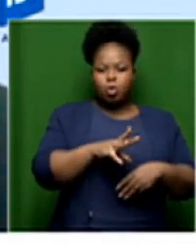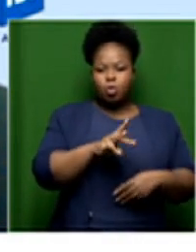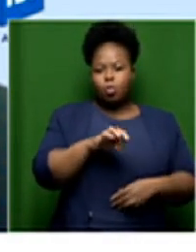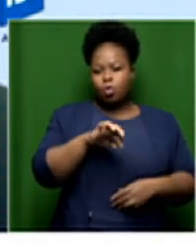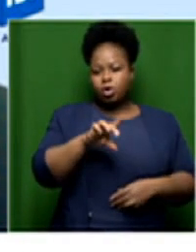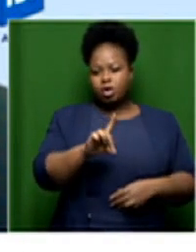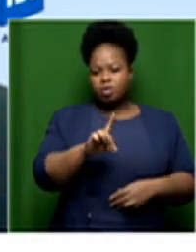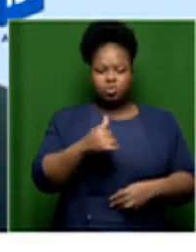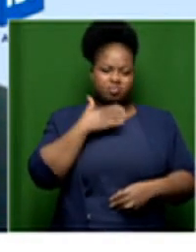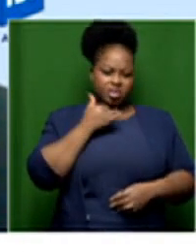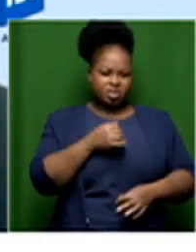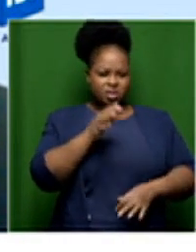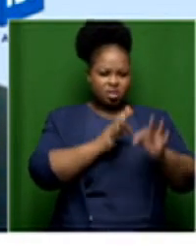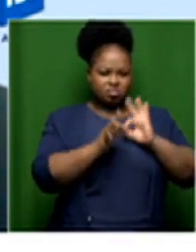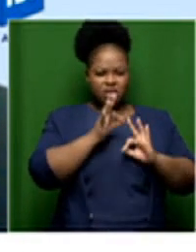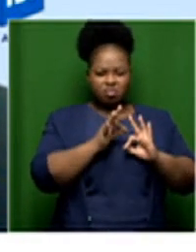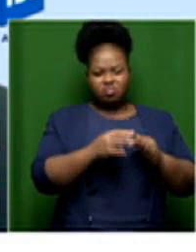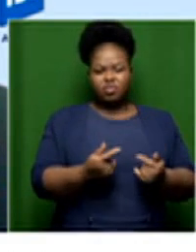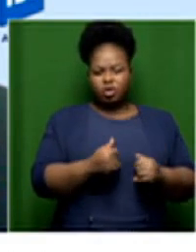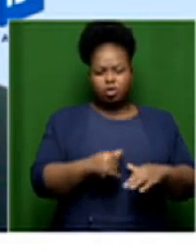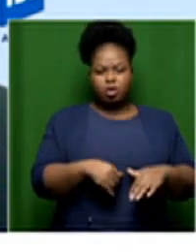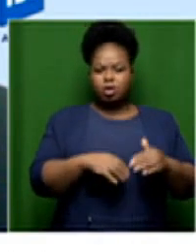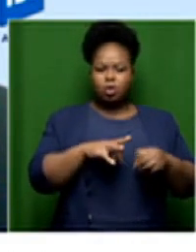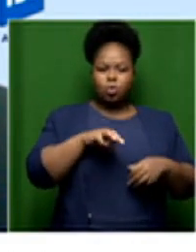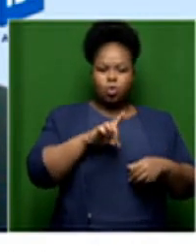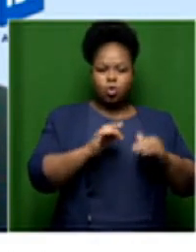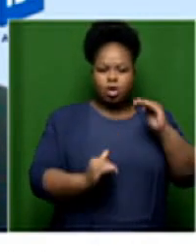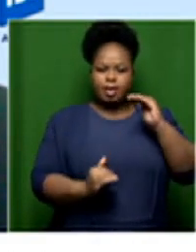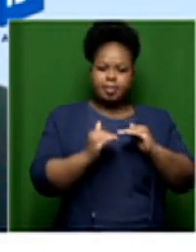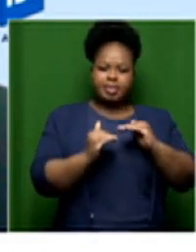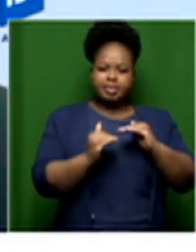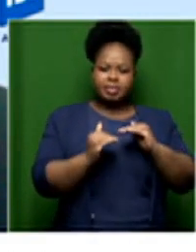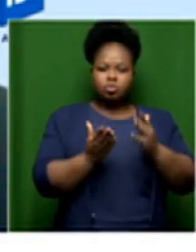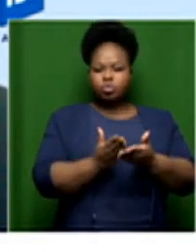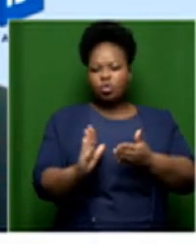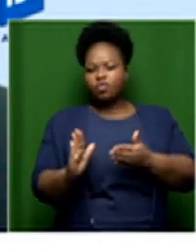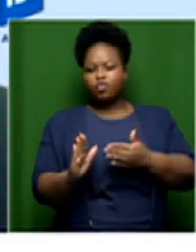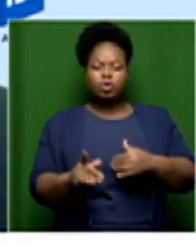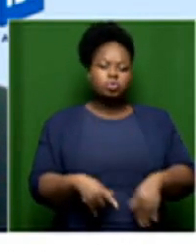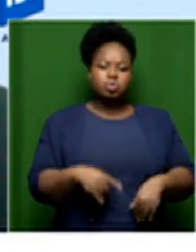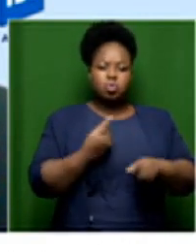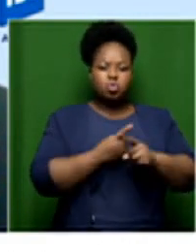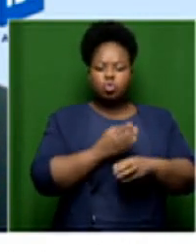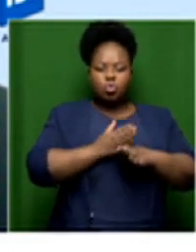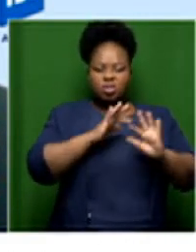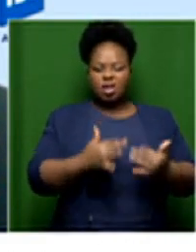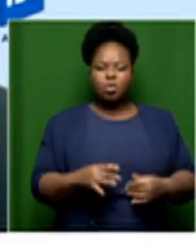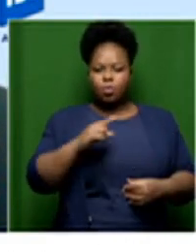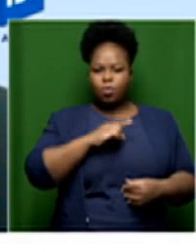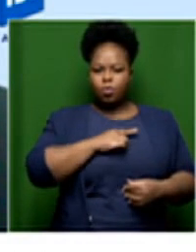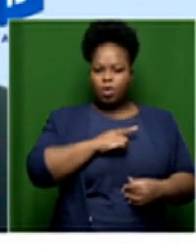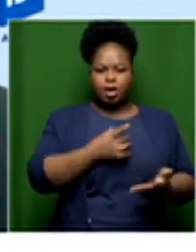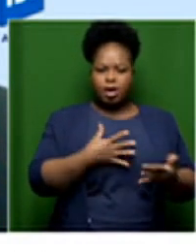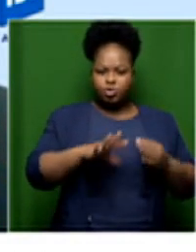more about the ward delimitation process, how exactly it works and what necessitates this